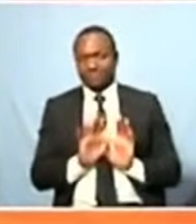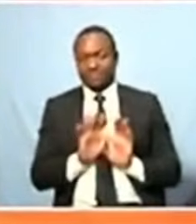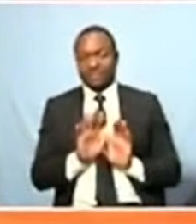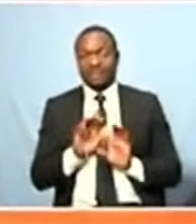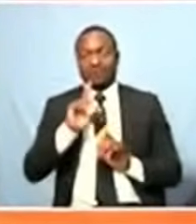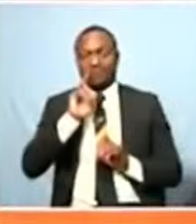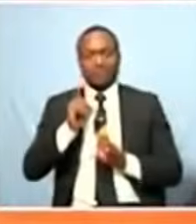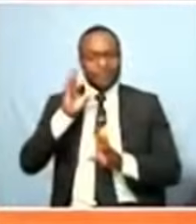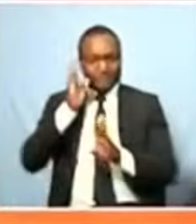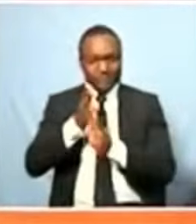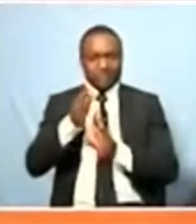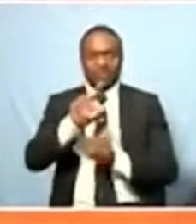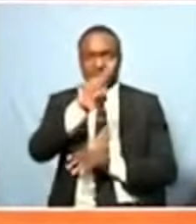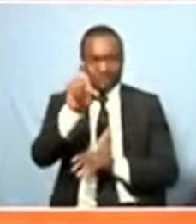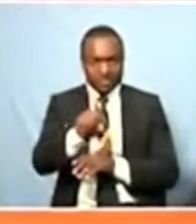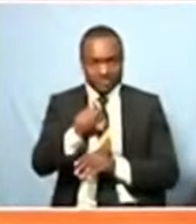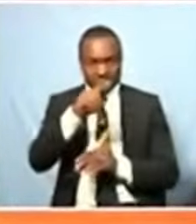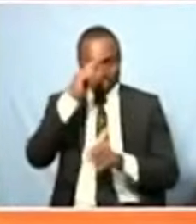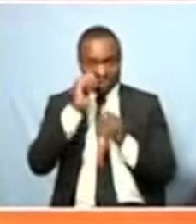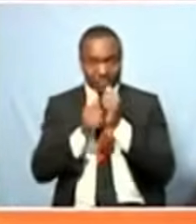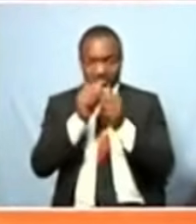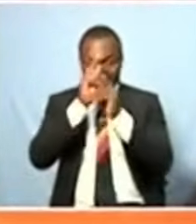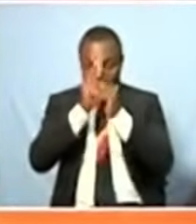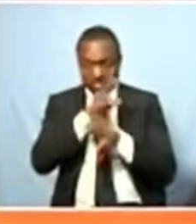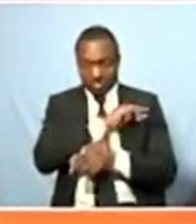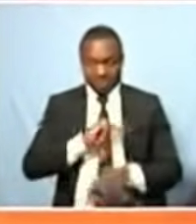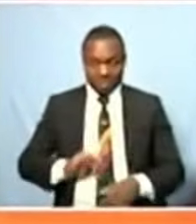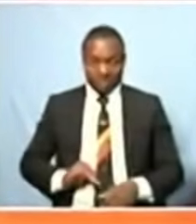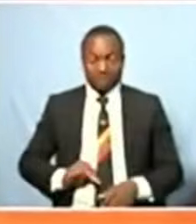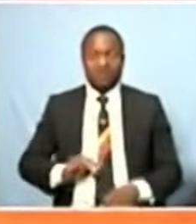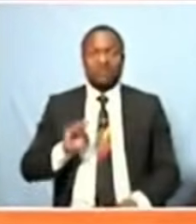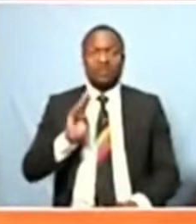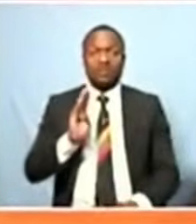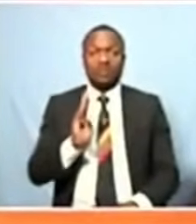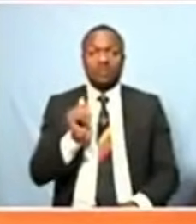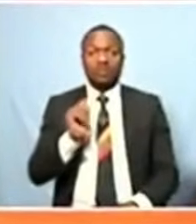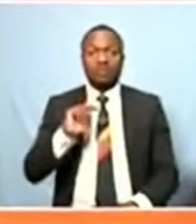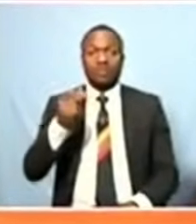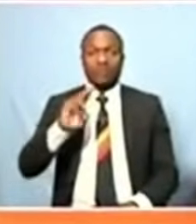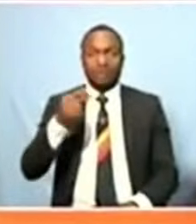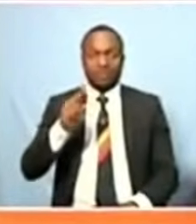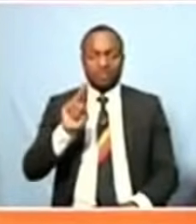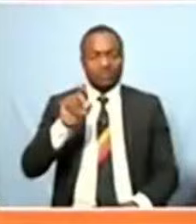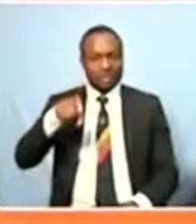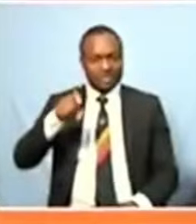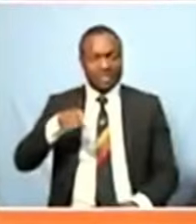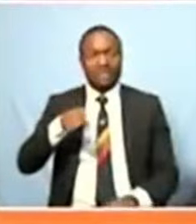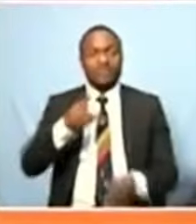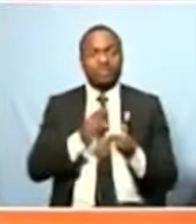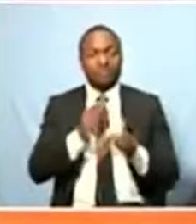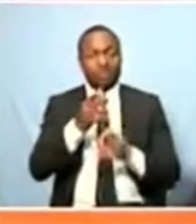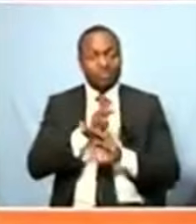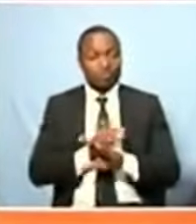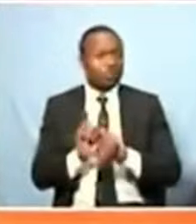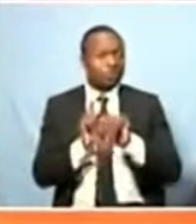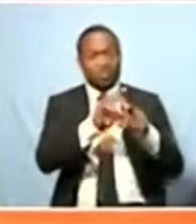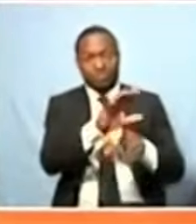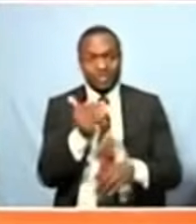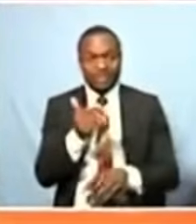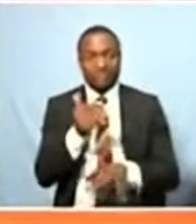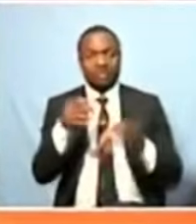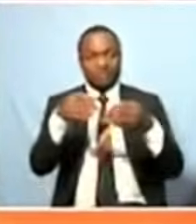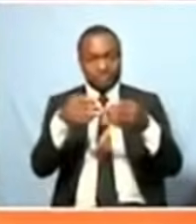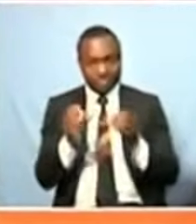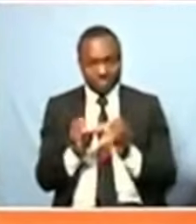straight to the question, because the Honorable Member for Bangweulu needs answers before he goes back to his